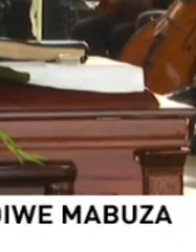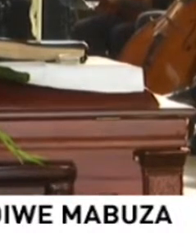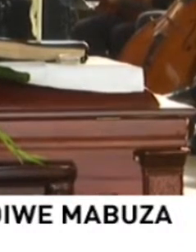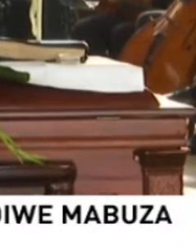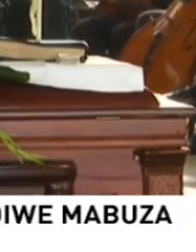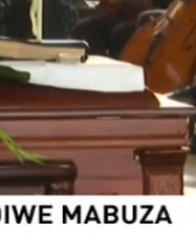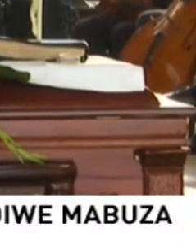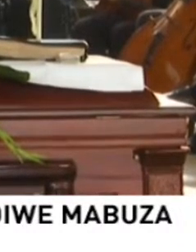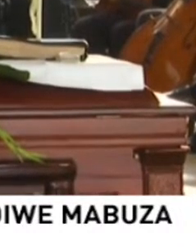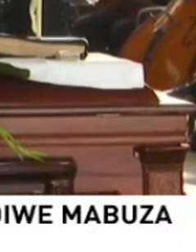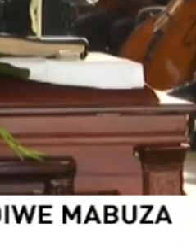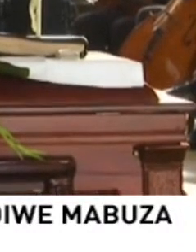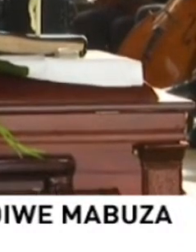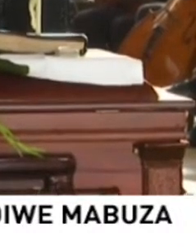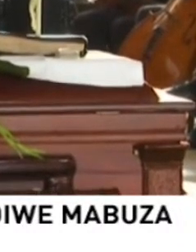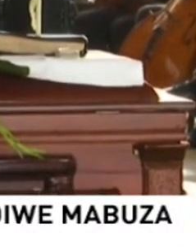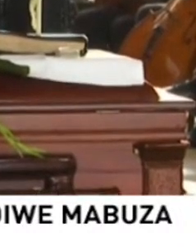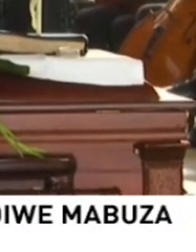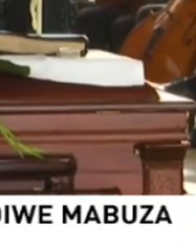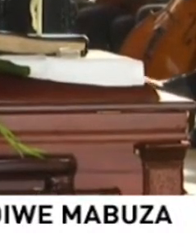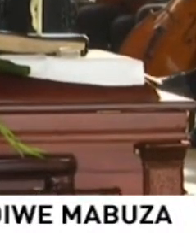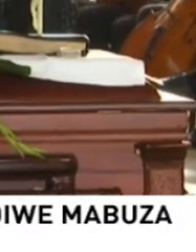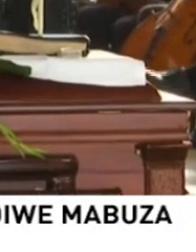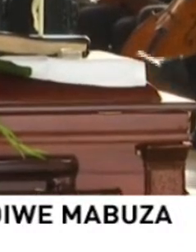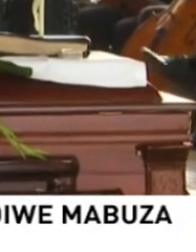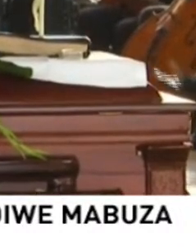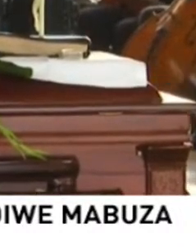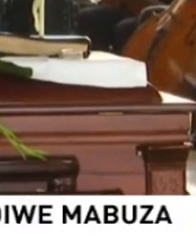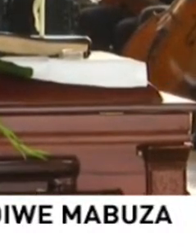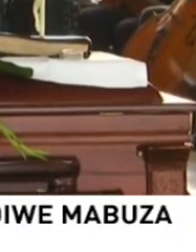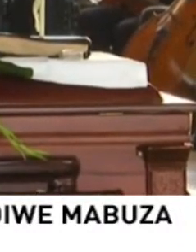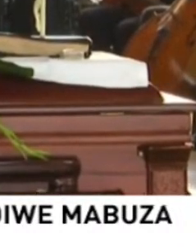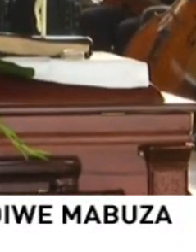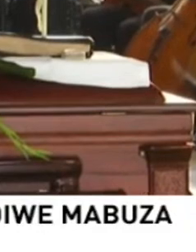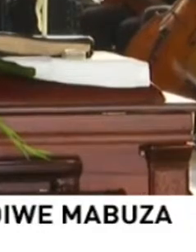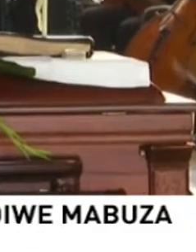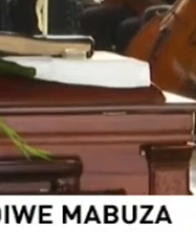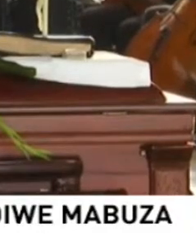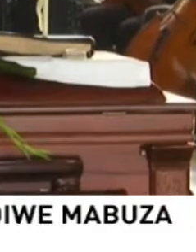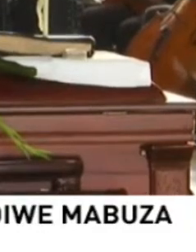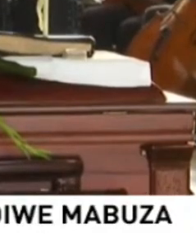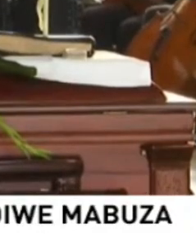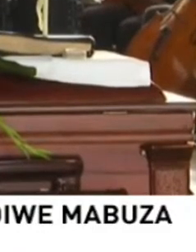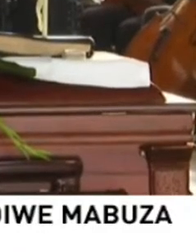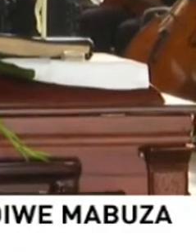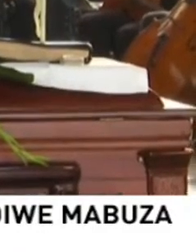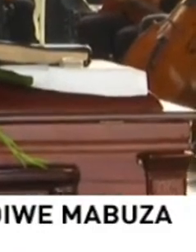If I may ask for some musical notes by the Regina Mundi Youth Choir.